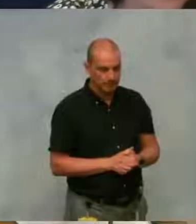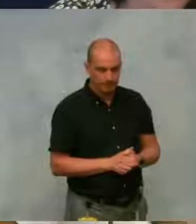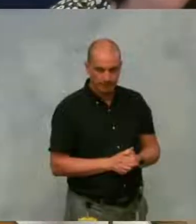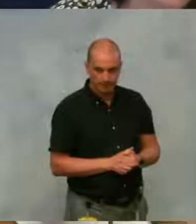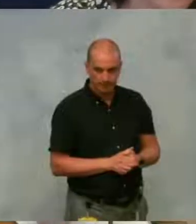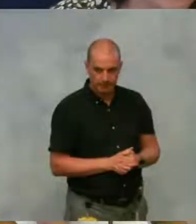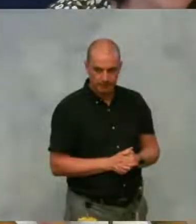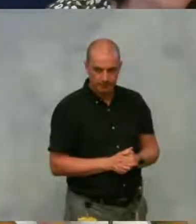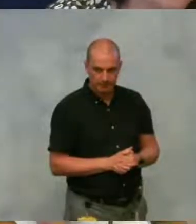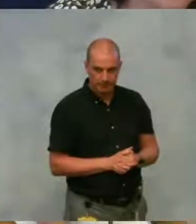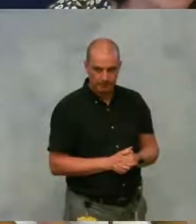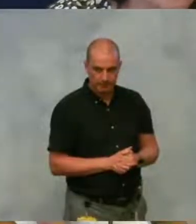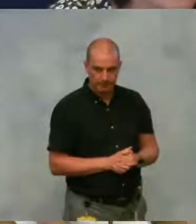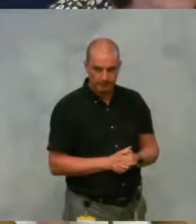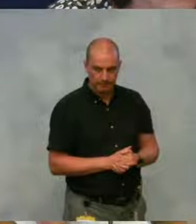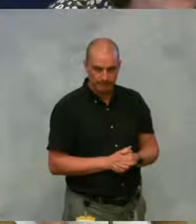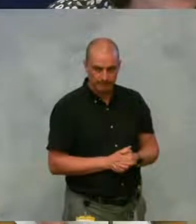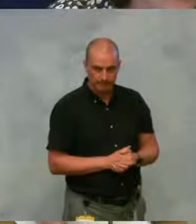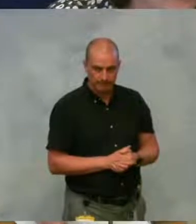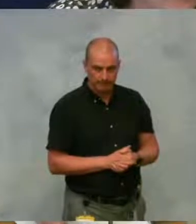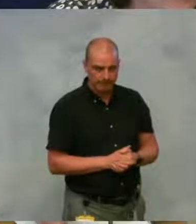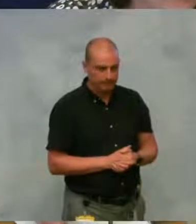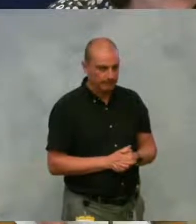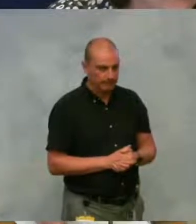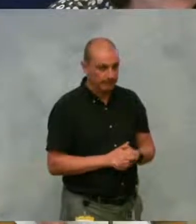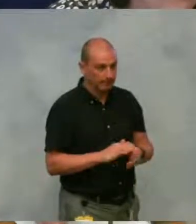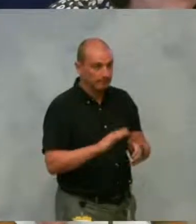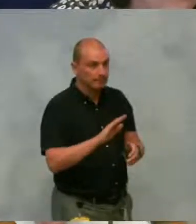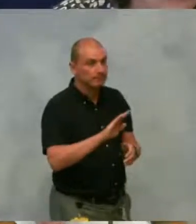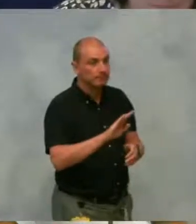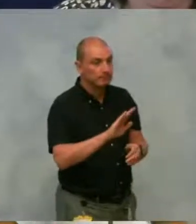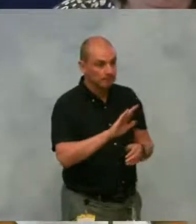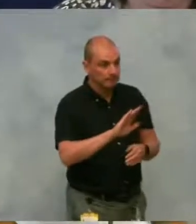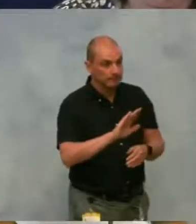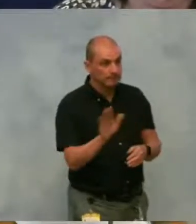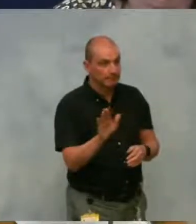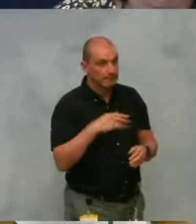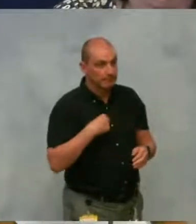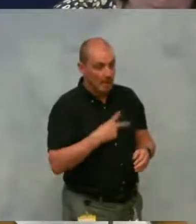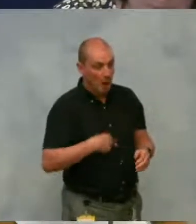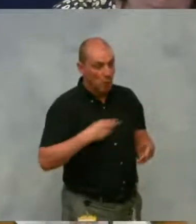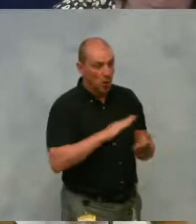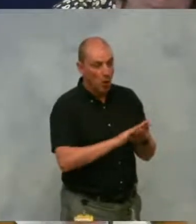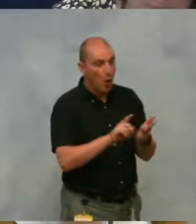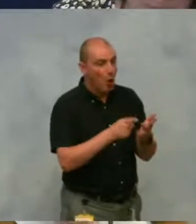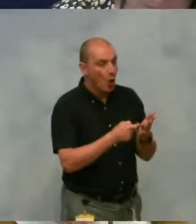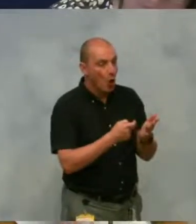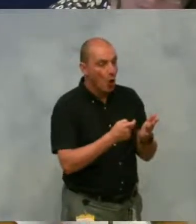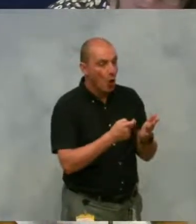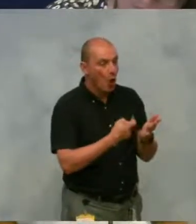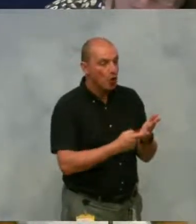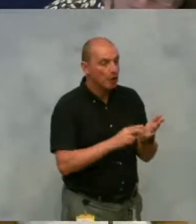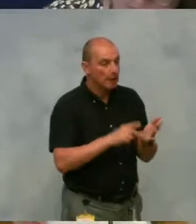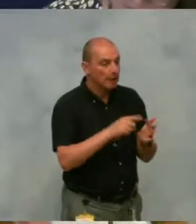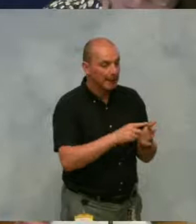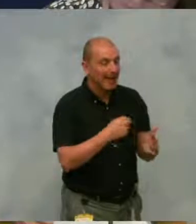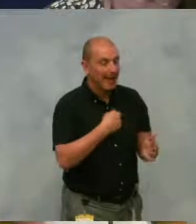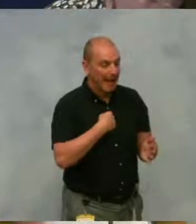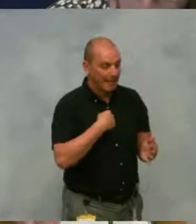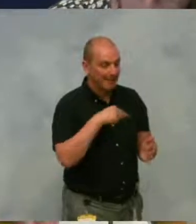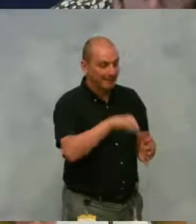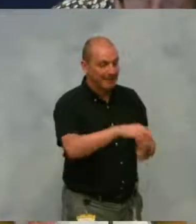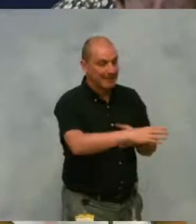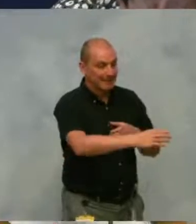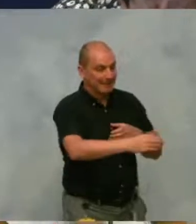Councillor Michael's come in. Hello, it's Councillor Horn I'm substituting for. Councillor